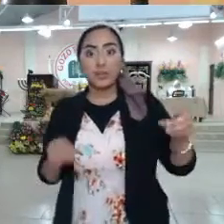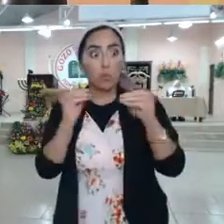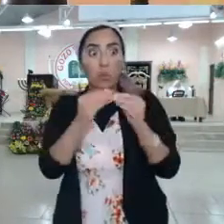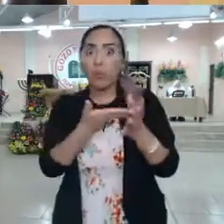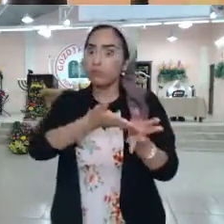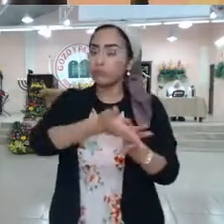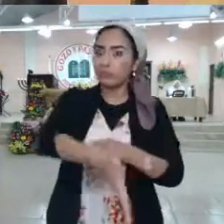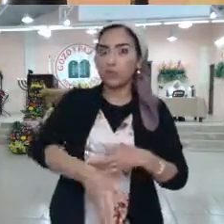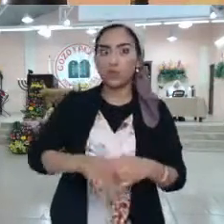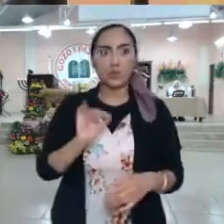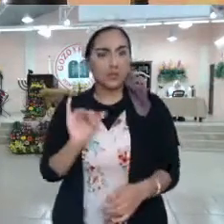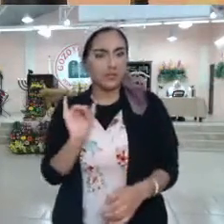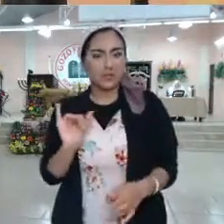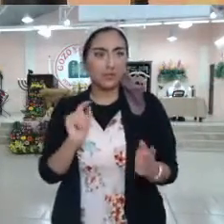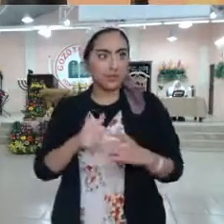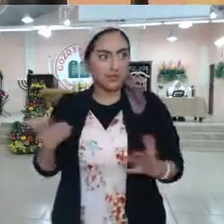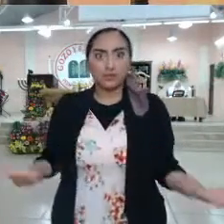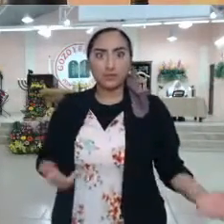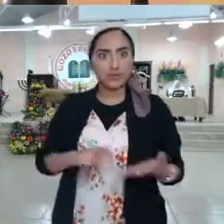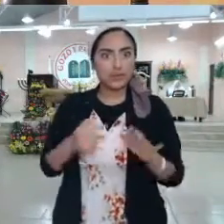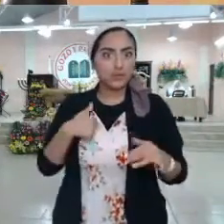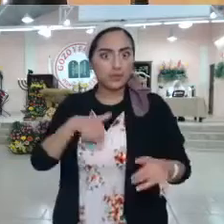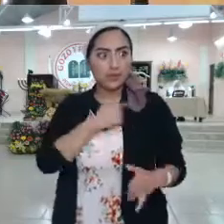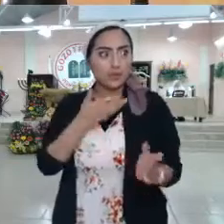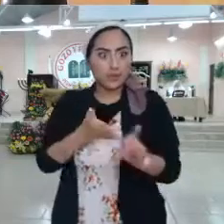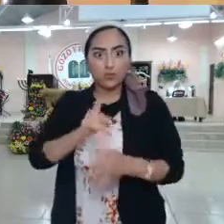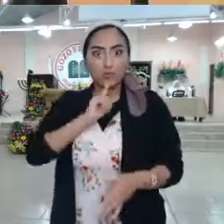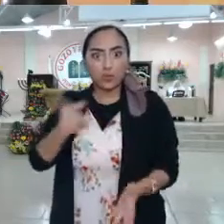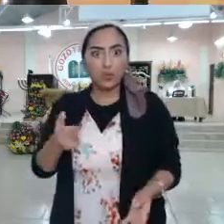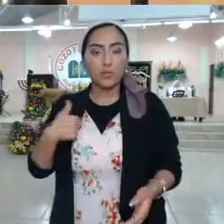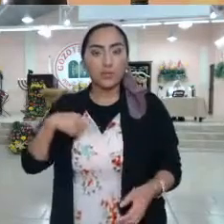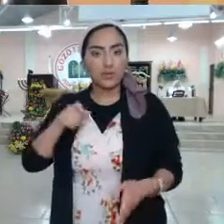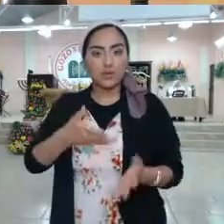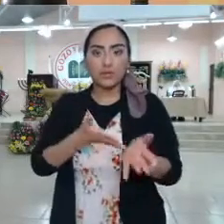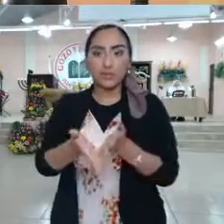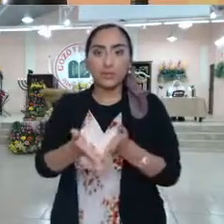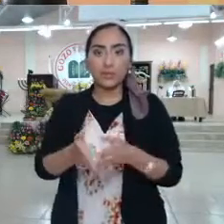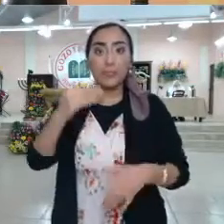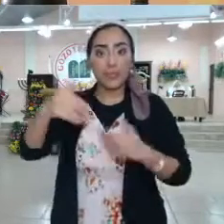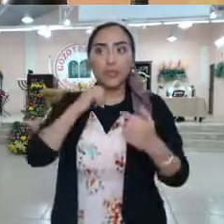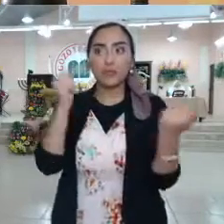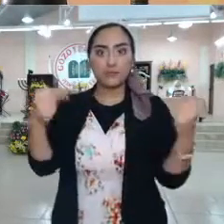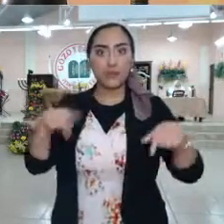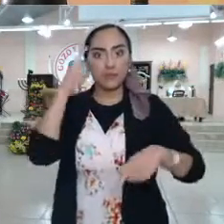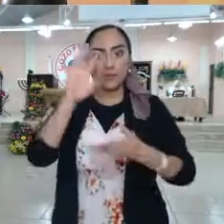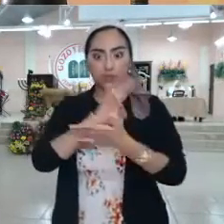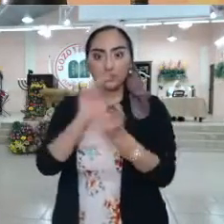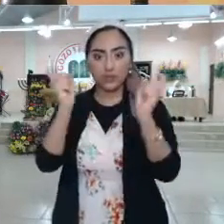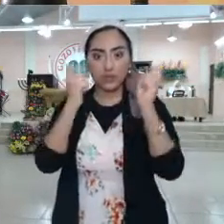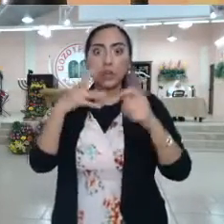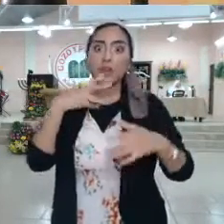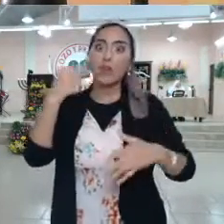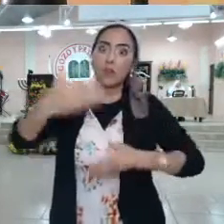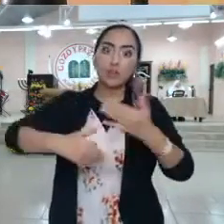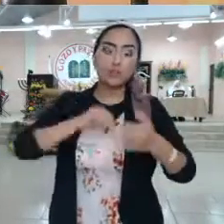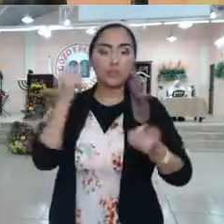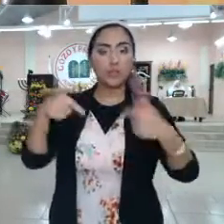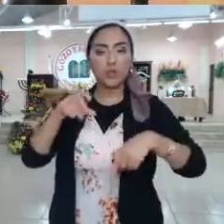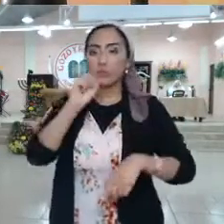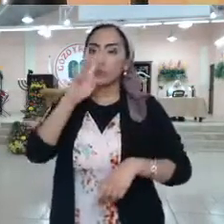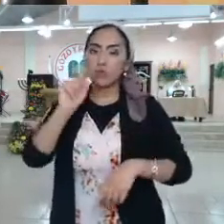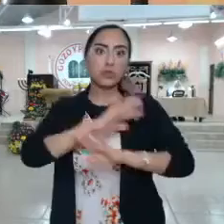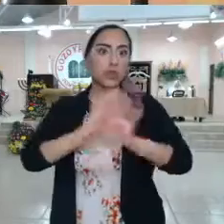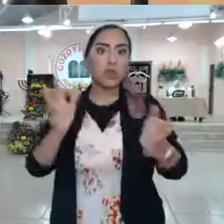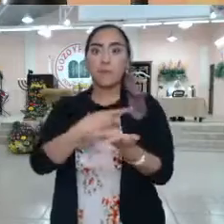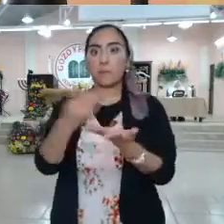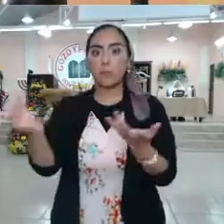we have to get more profound. Oh, just as if this was not getting deeper, more profound in something. Then they don't come to Shavuot, and of course they don't